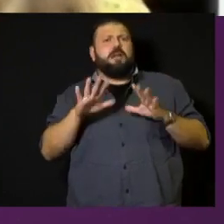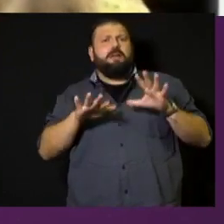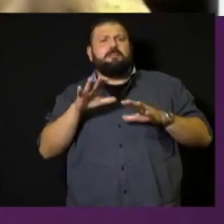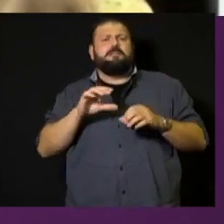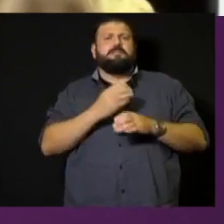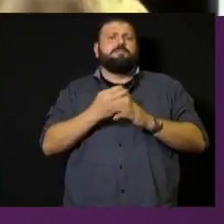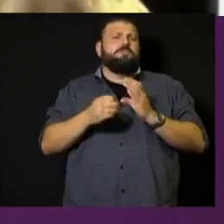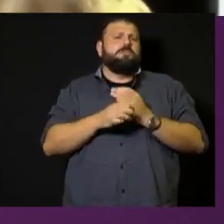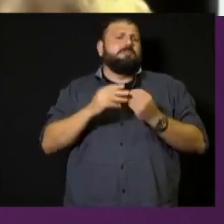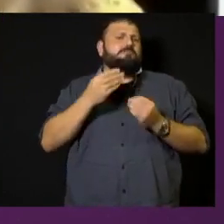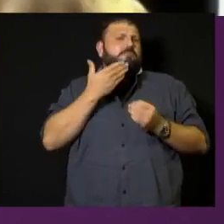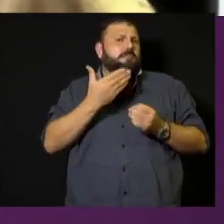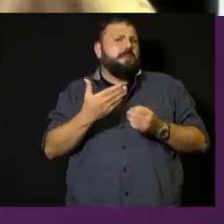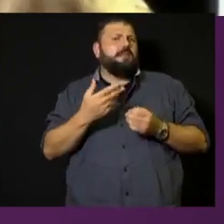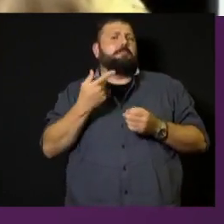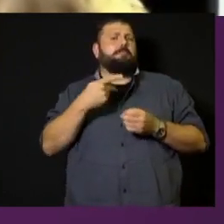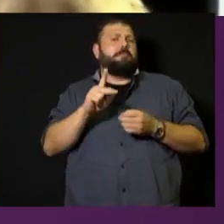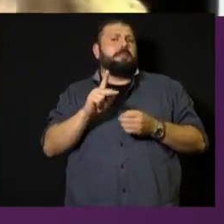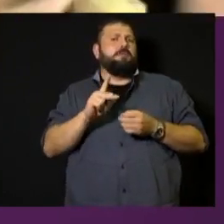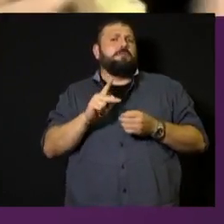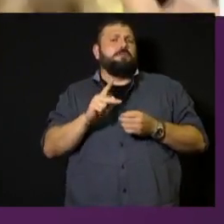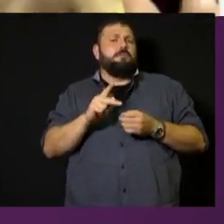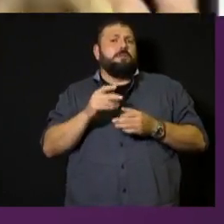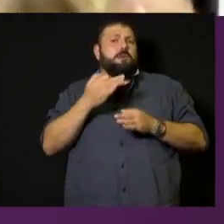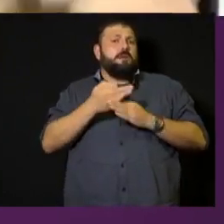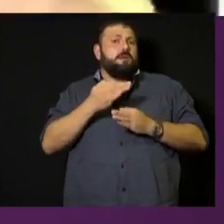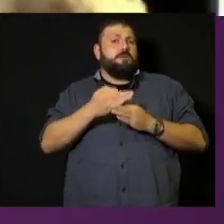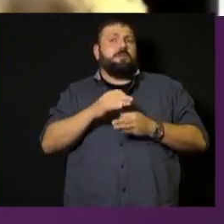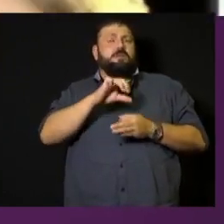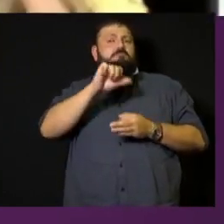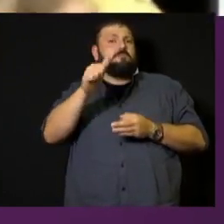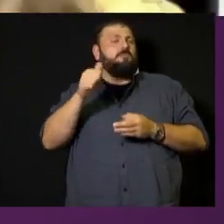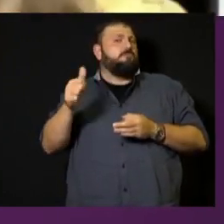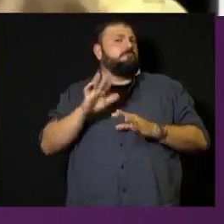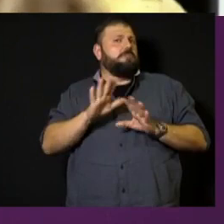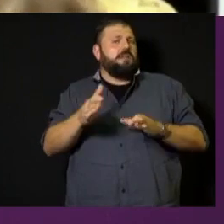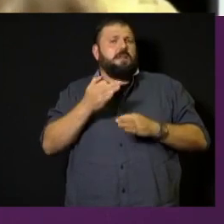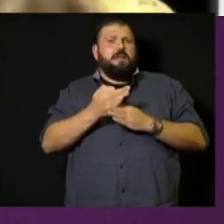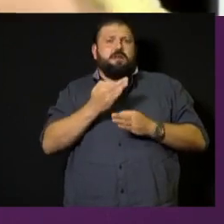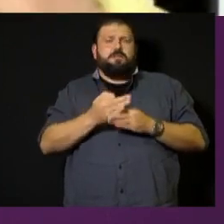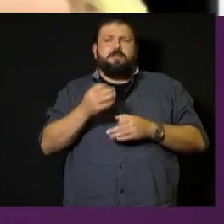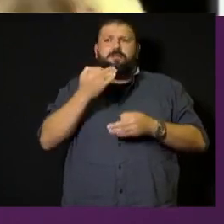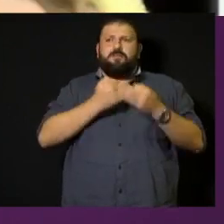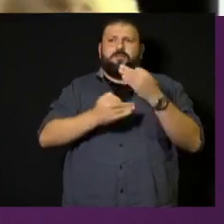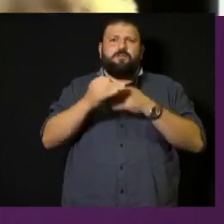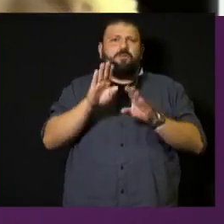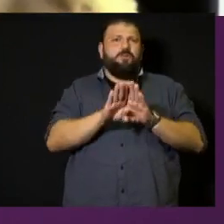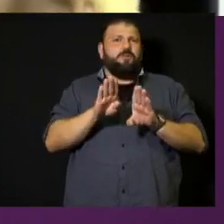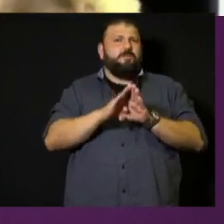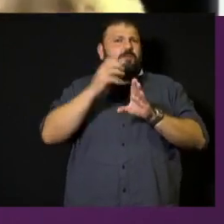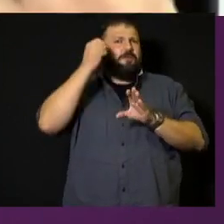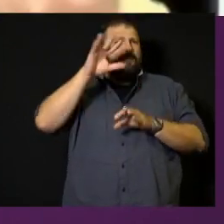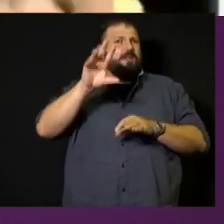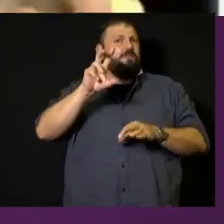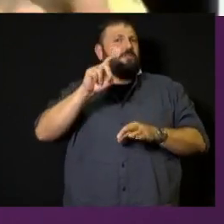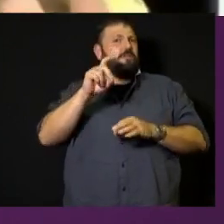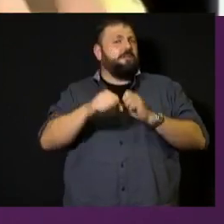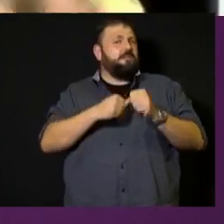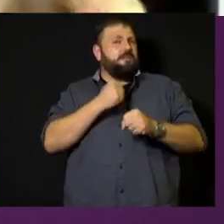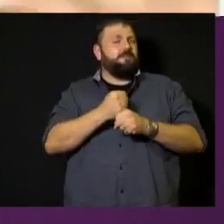time, and in another time they were not very successful. But